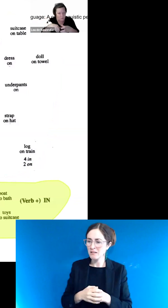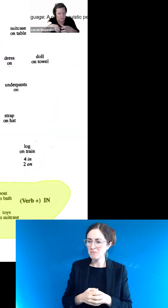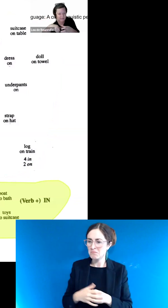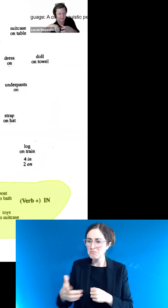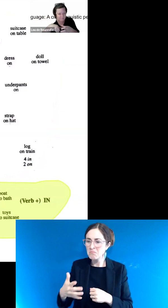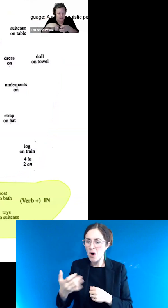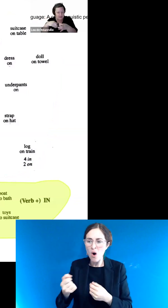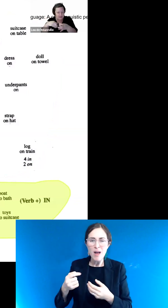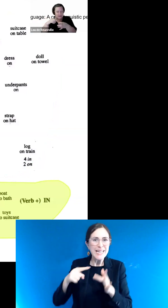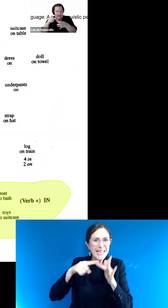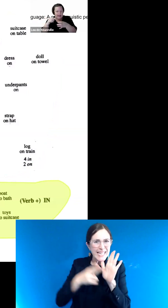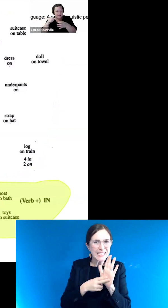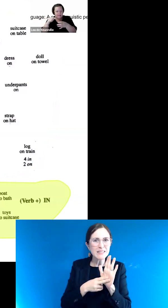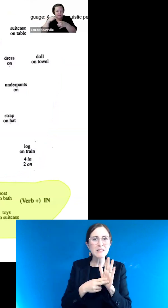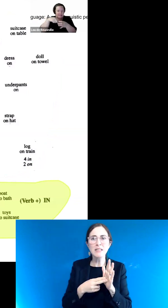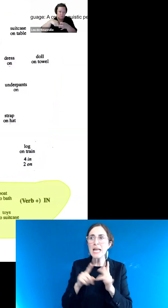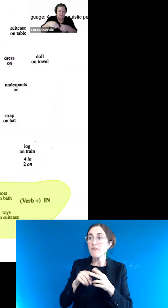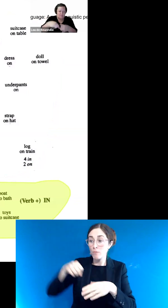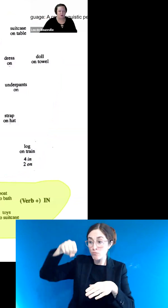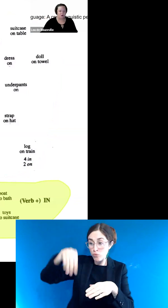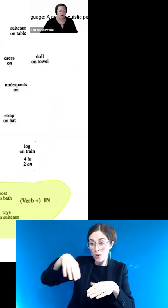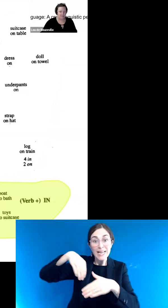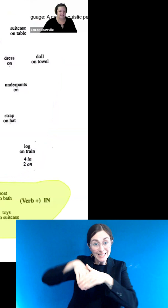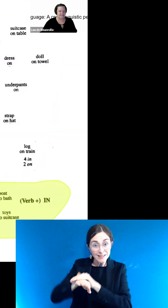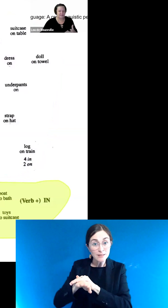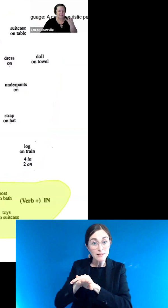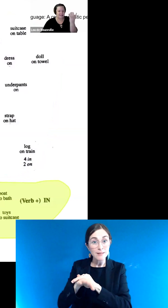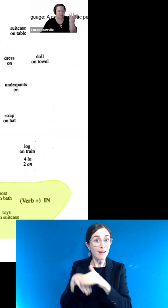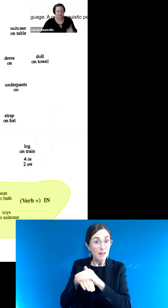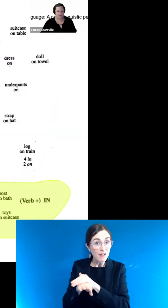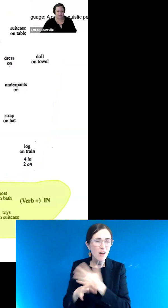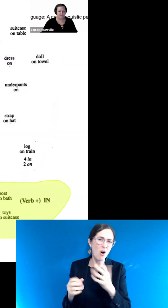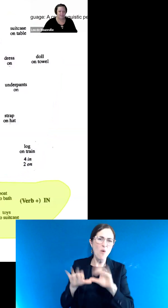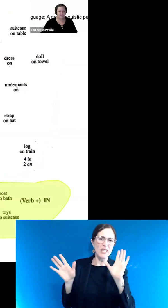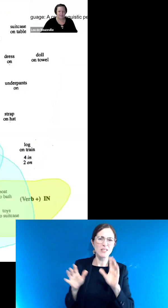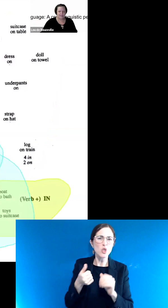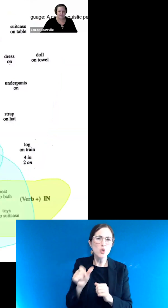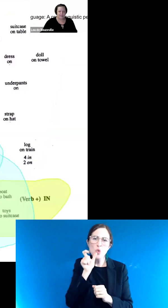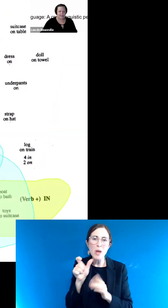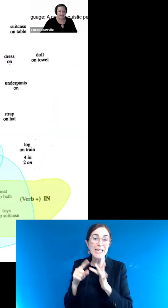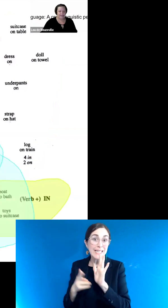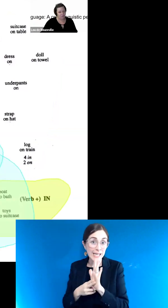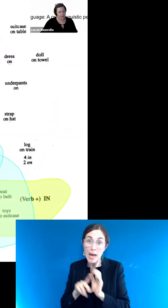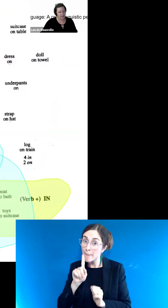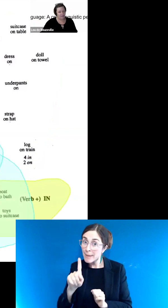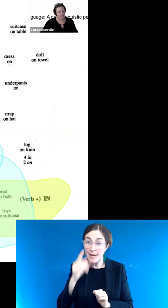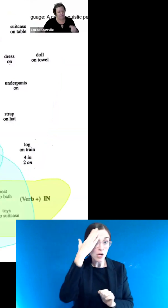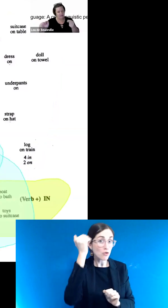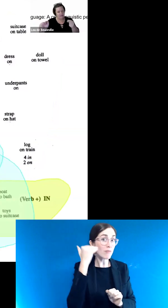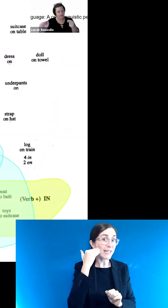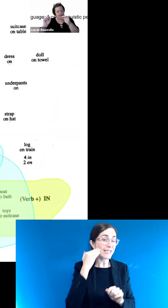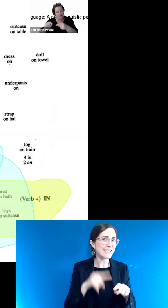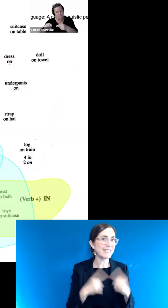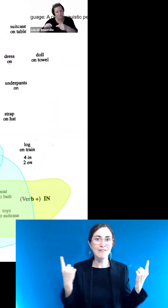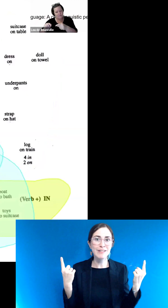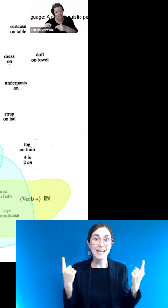a hole in it in some way, and things go into that hole. It seems like that's just really obvious. In Korean,